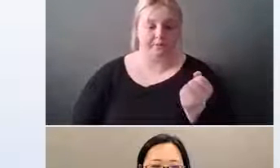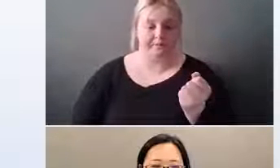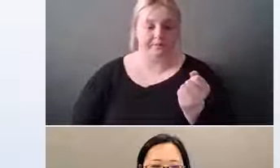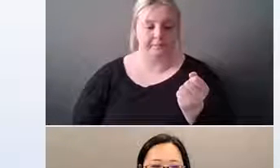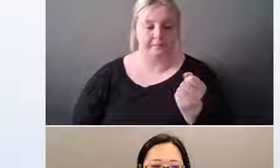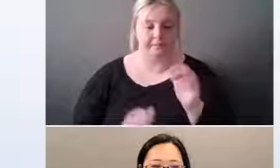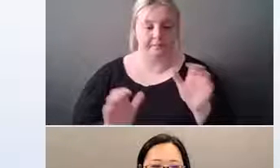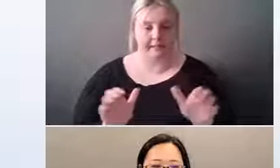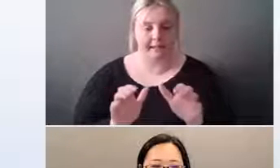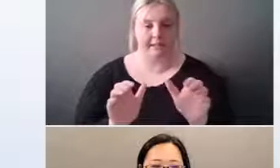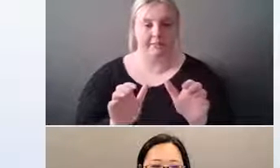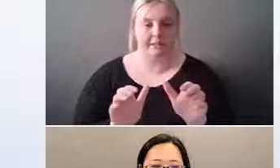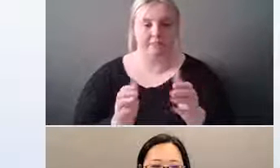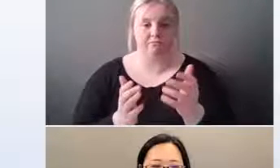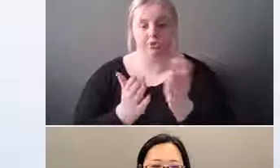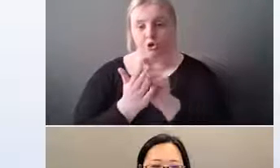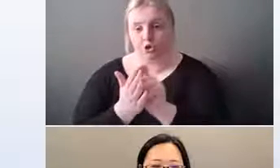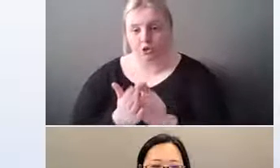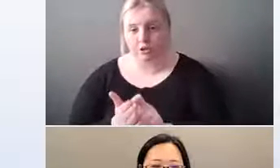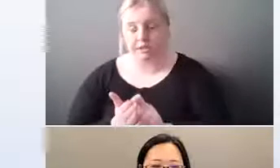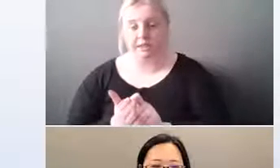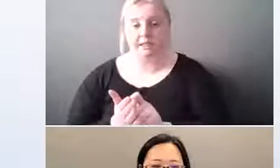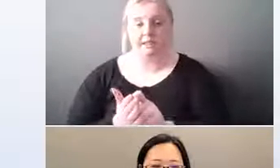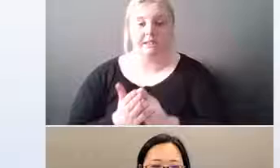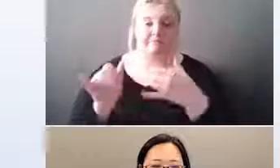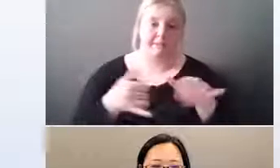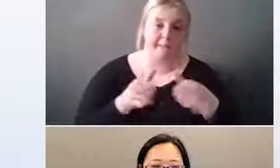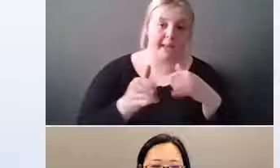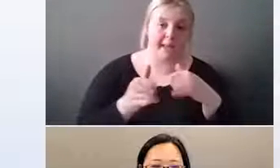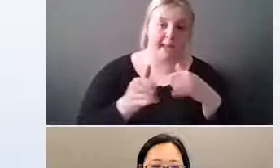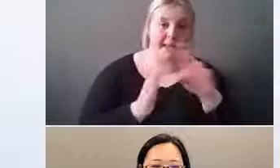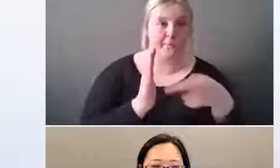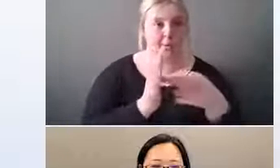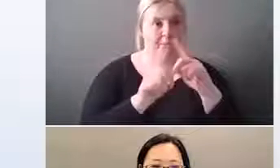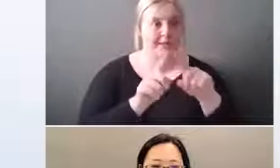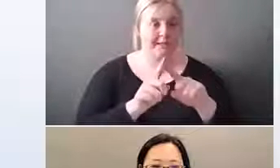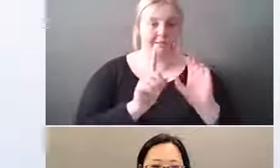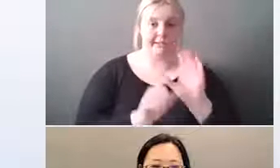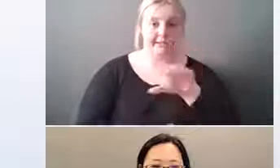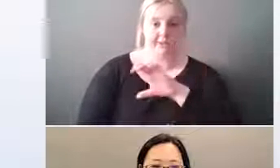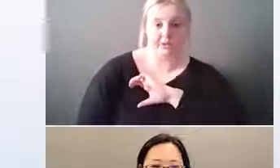activities within this module are journaling, role playing, and eco-mapping.